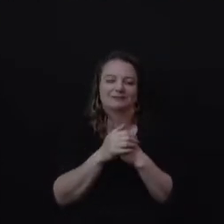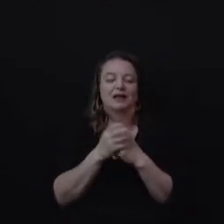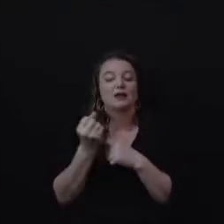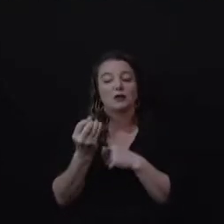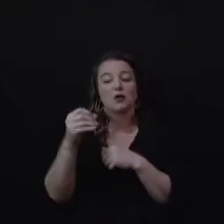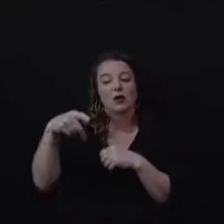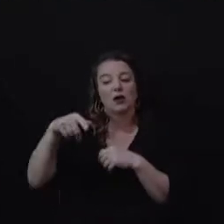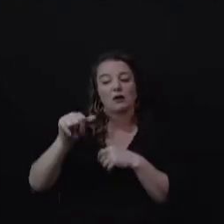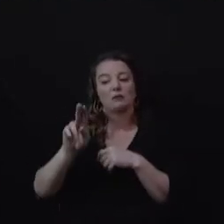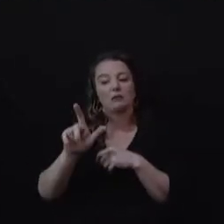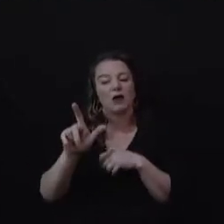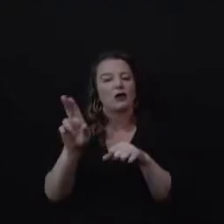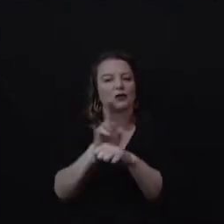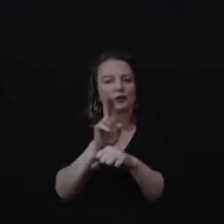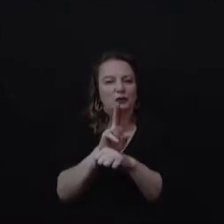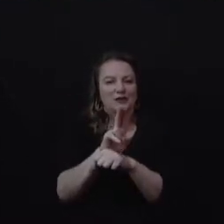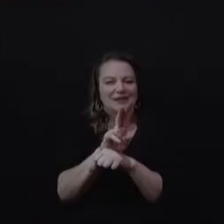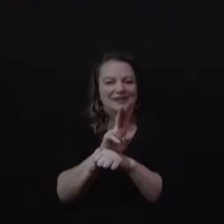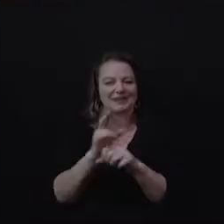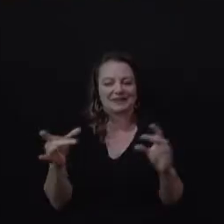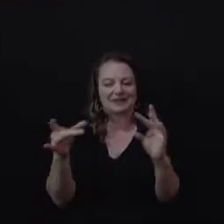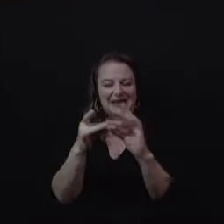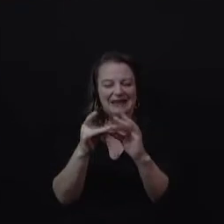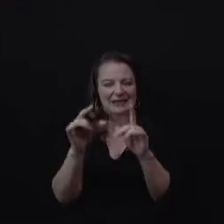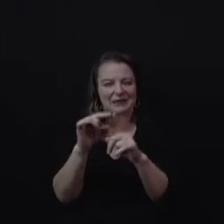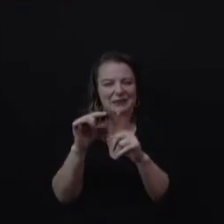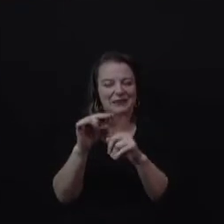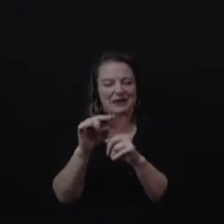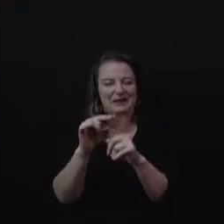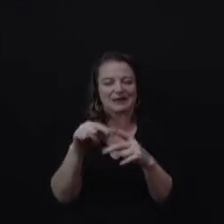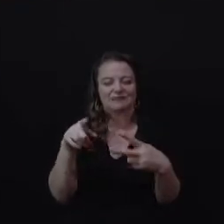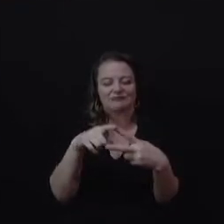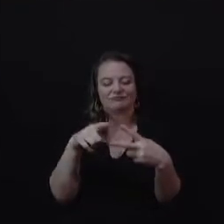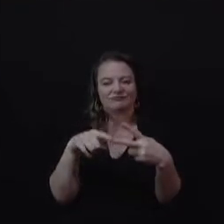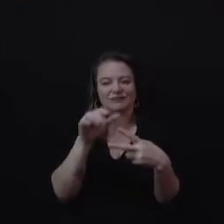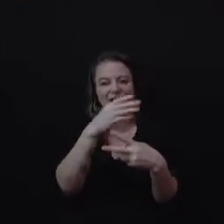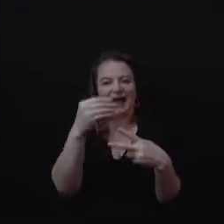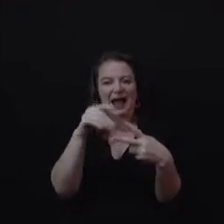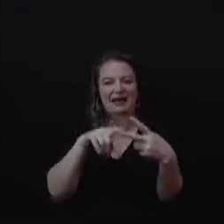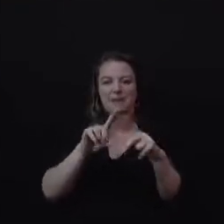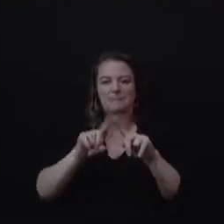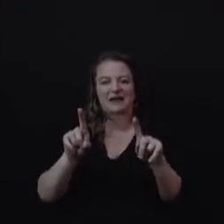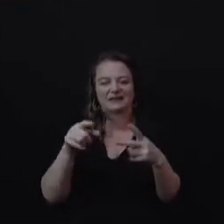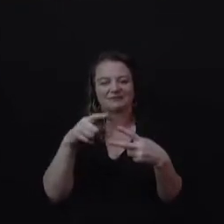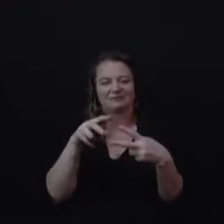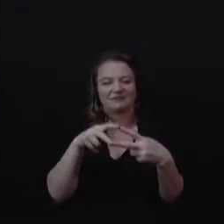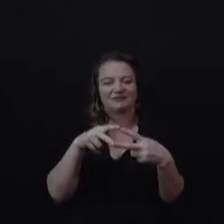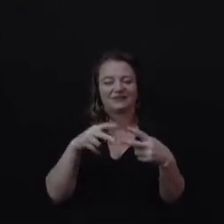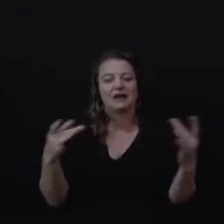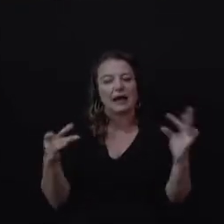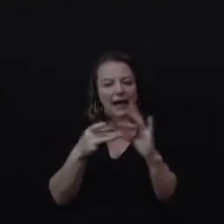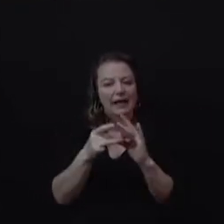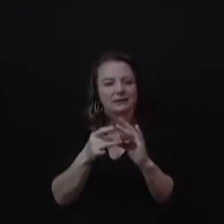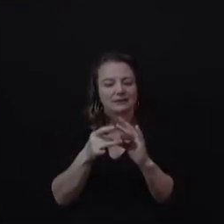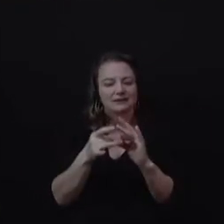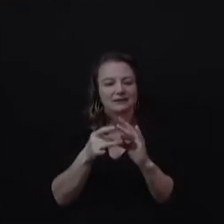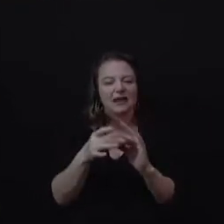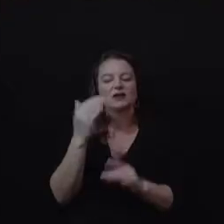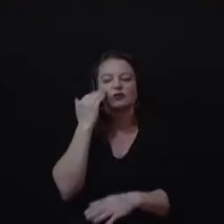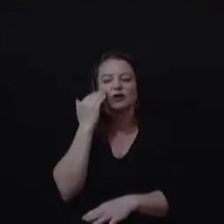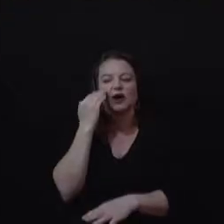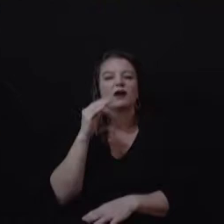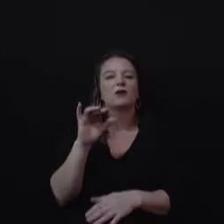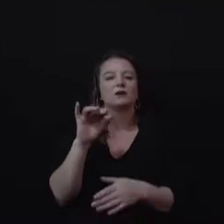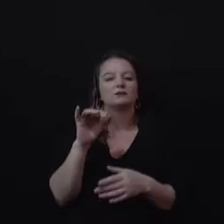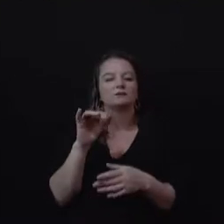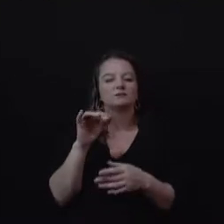uses these conjunctions, and, but, in these first 10 verses. So let's connect, because we know that a conjunction